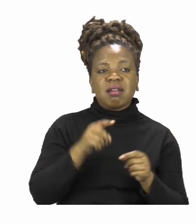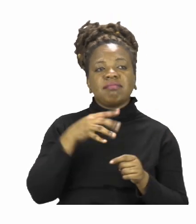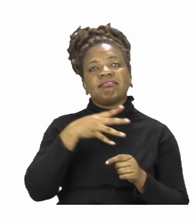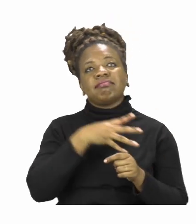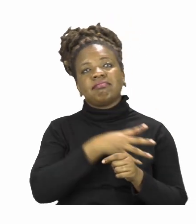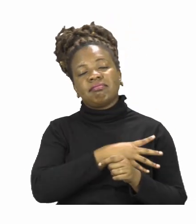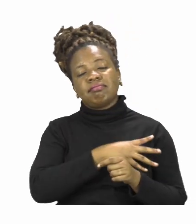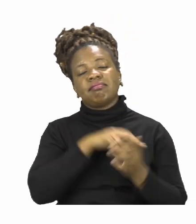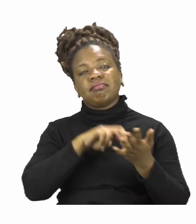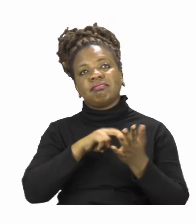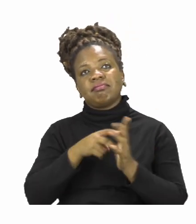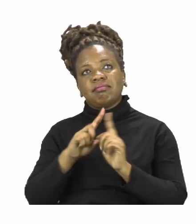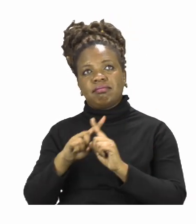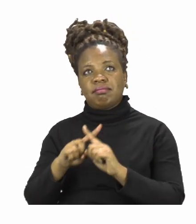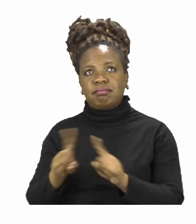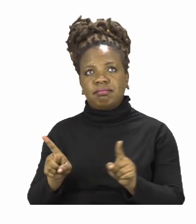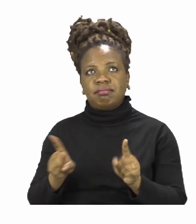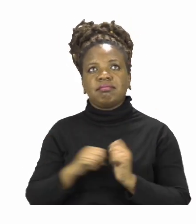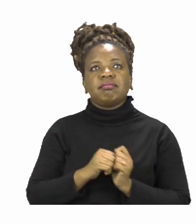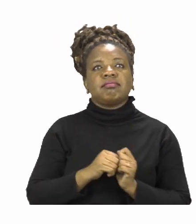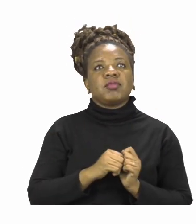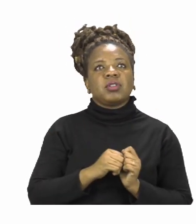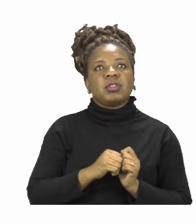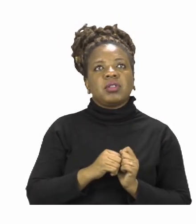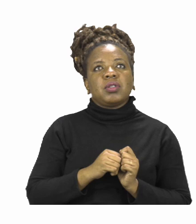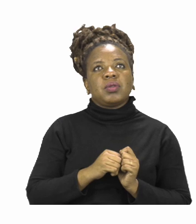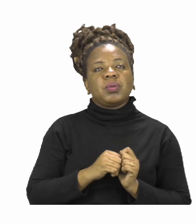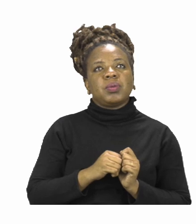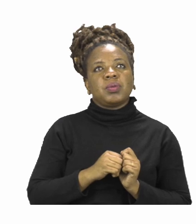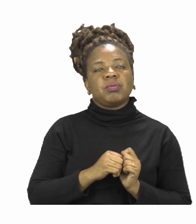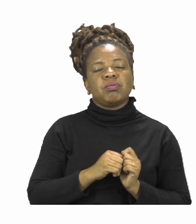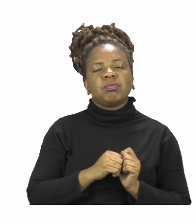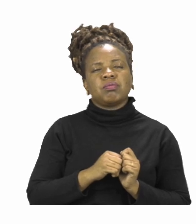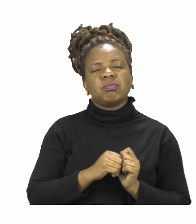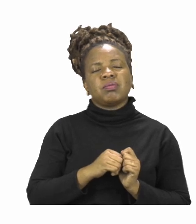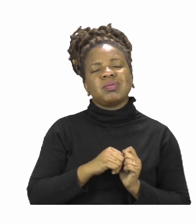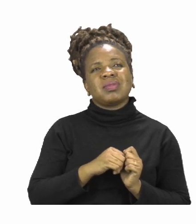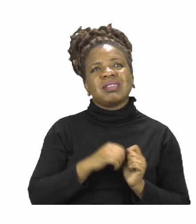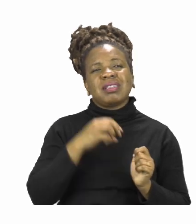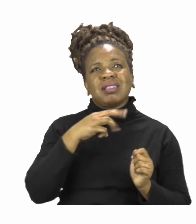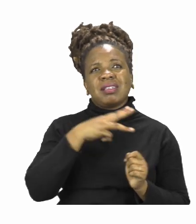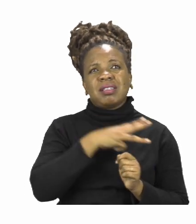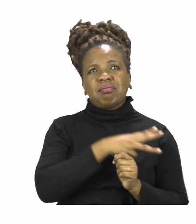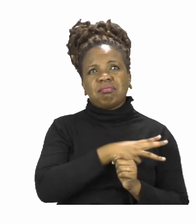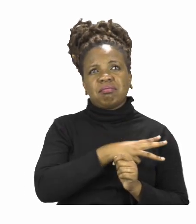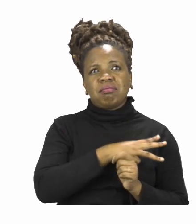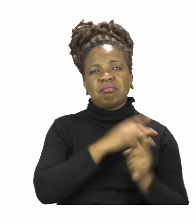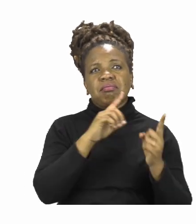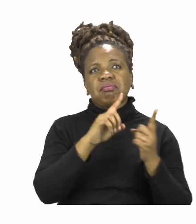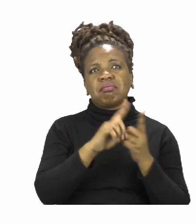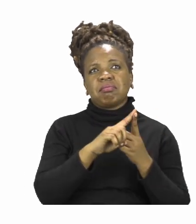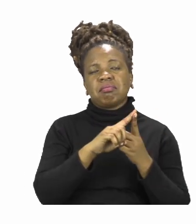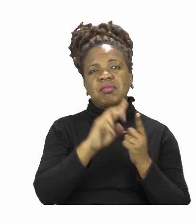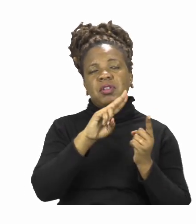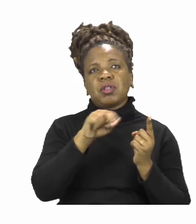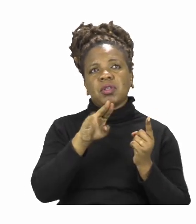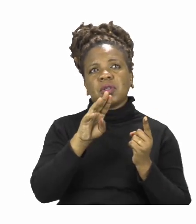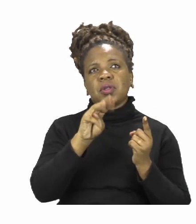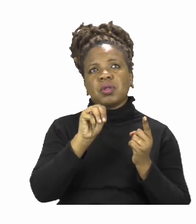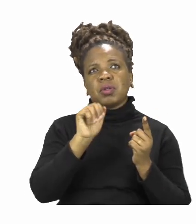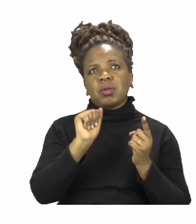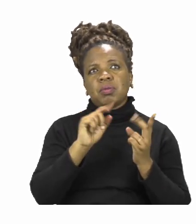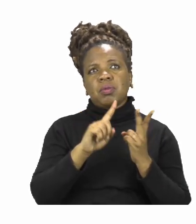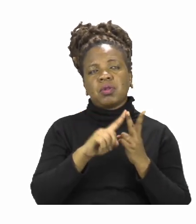a word. When you see HIV, it stands for Human